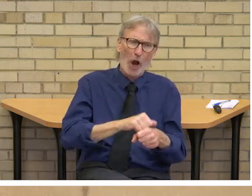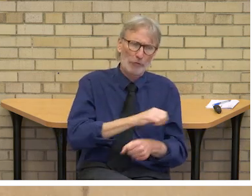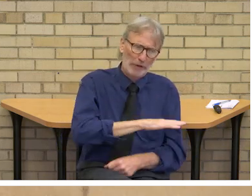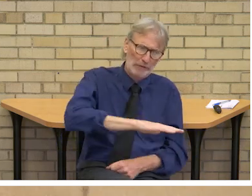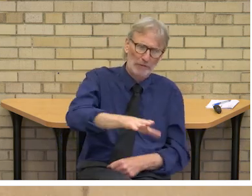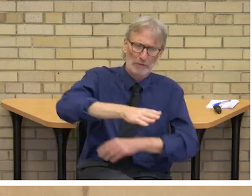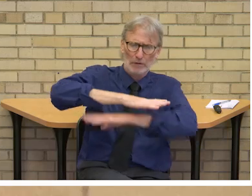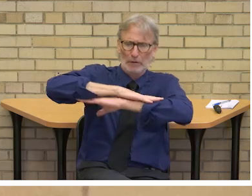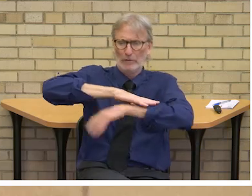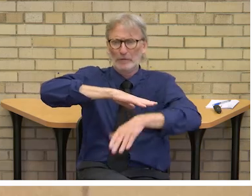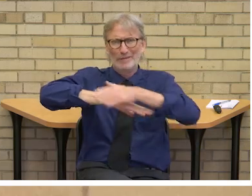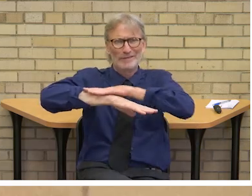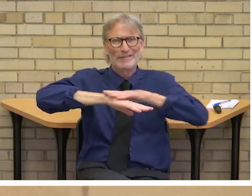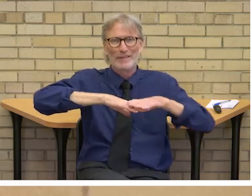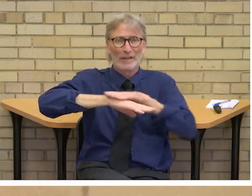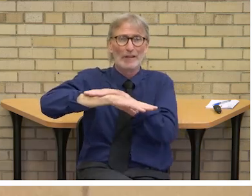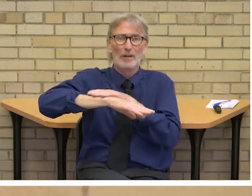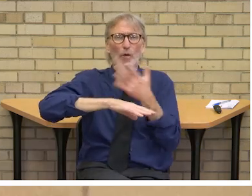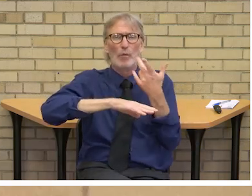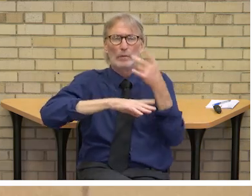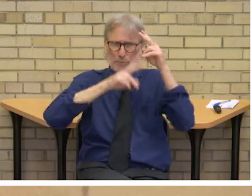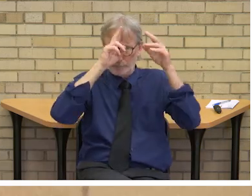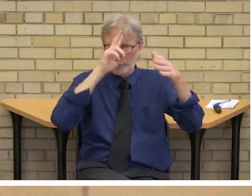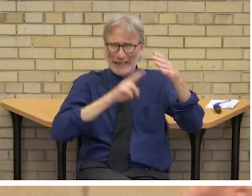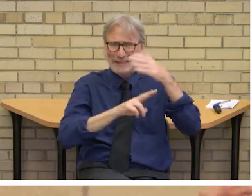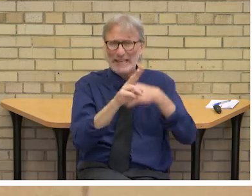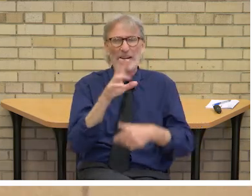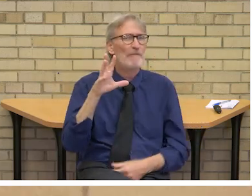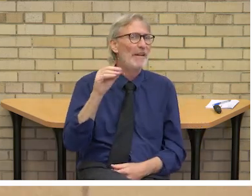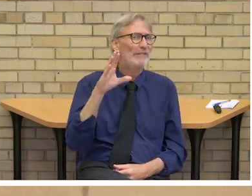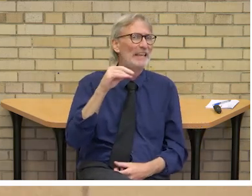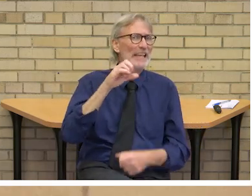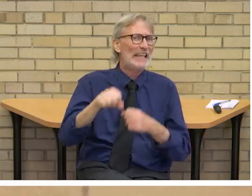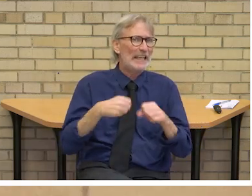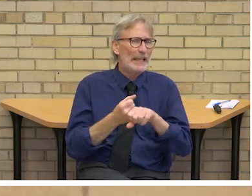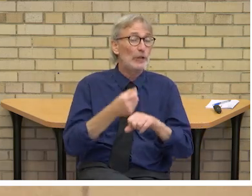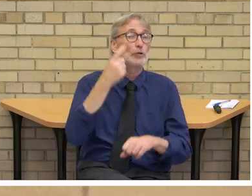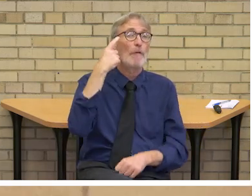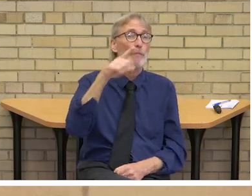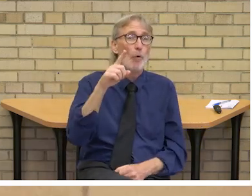that's sort of projecting, we need to get 50 years out of that concrete deck.